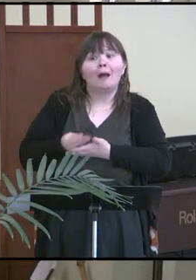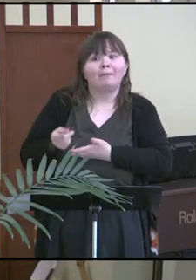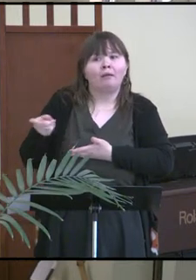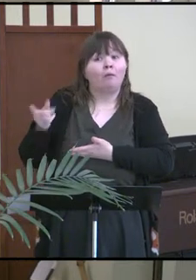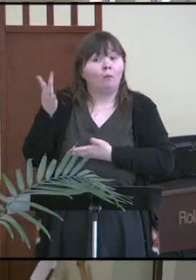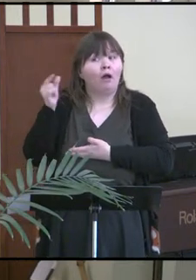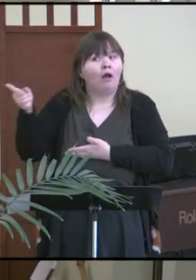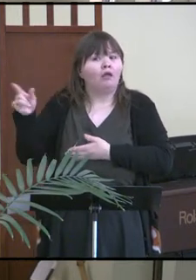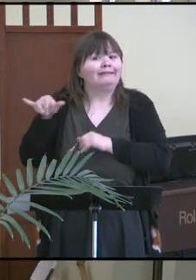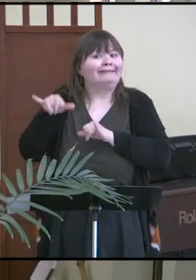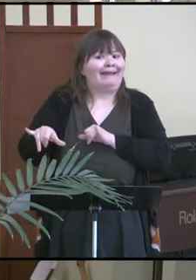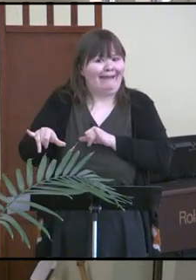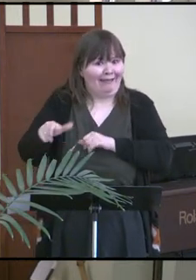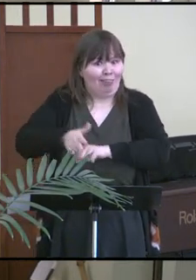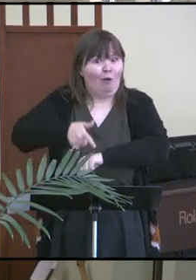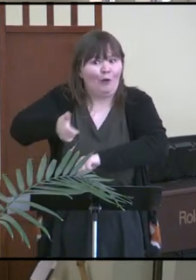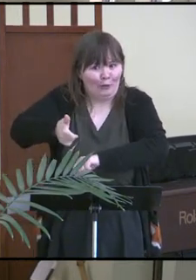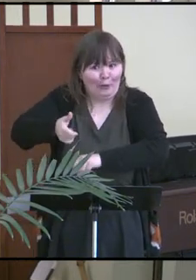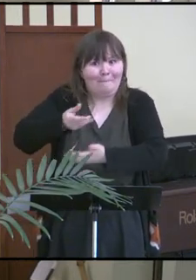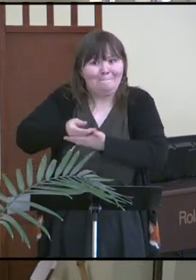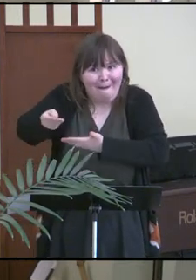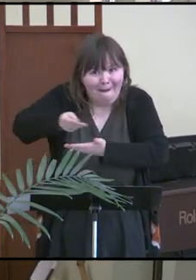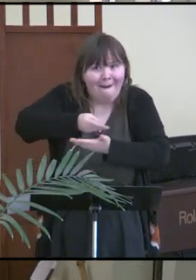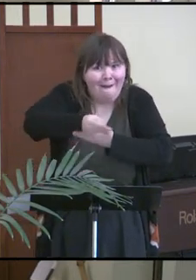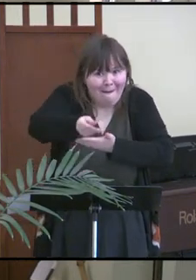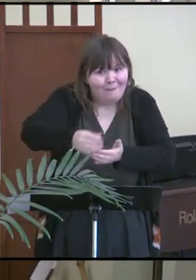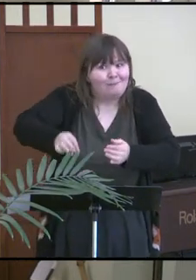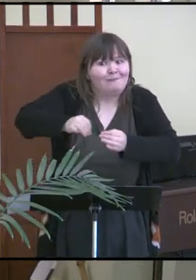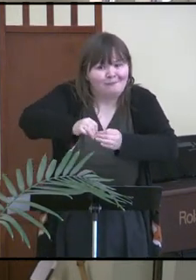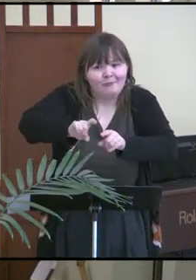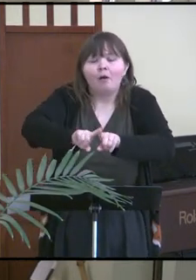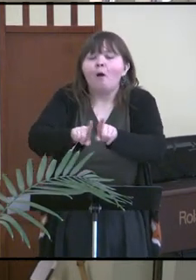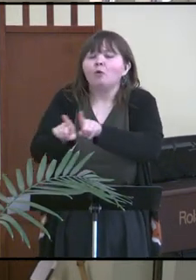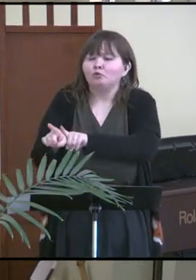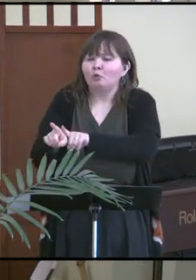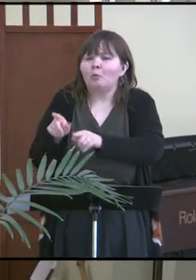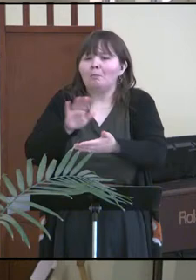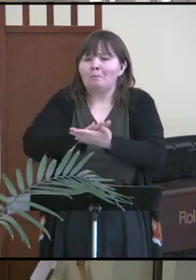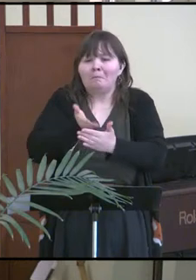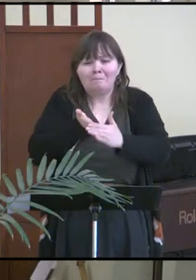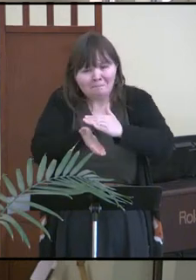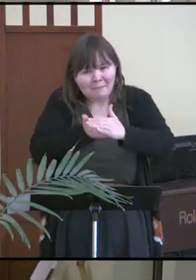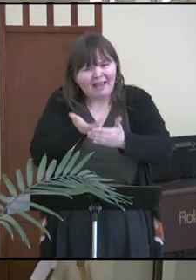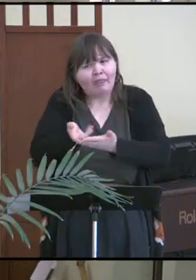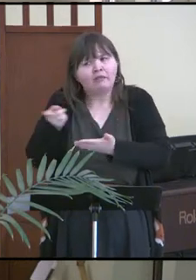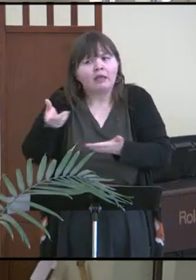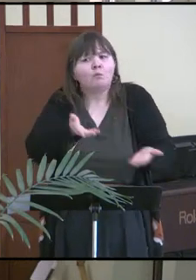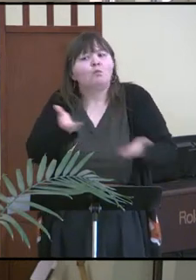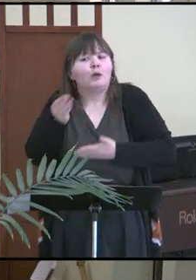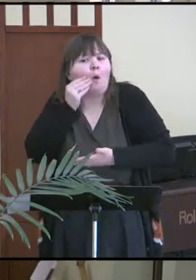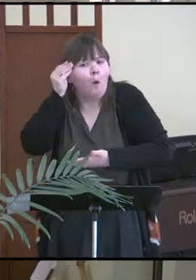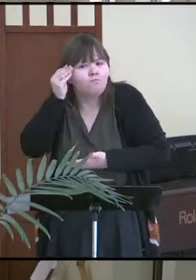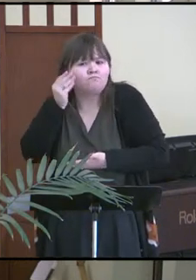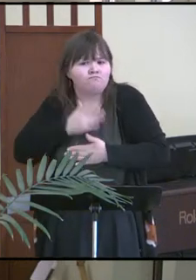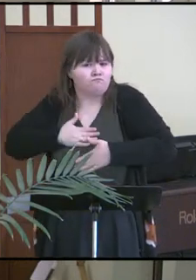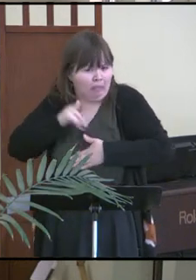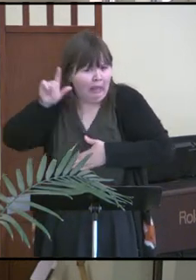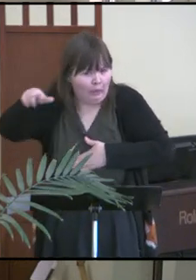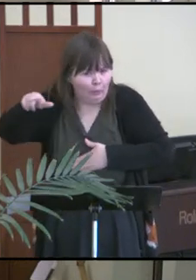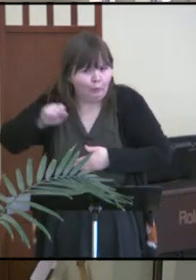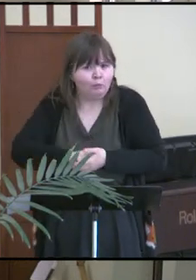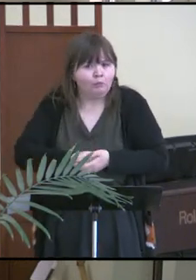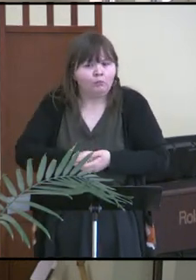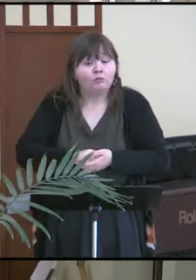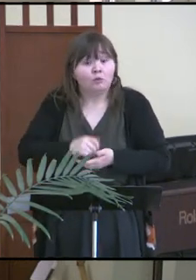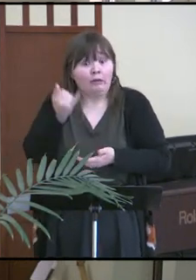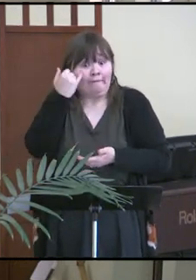here shopping longer and buying, but also baked goods that they can take home with them. So if you would